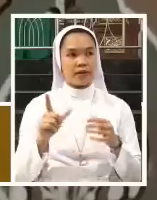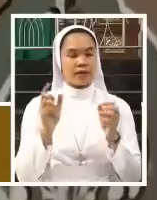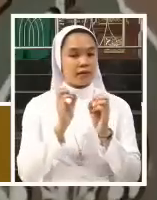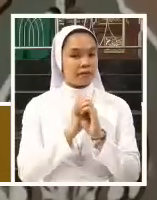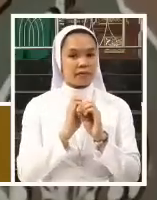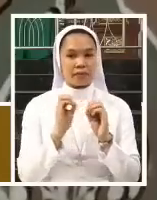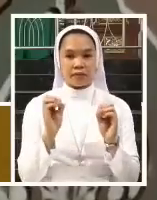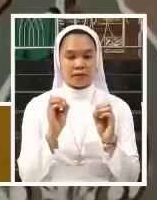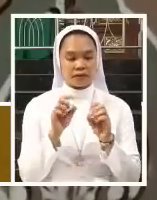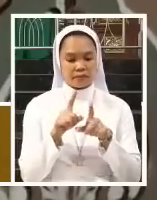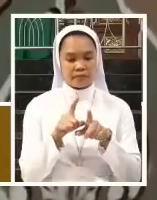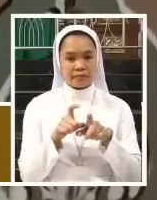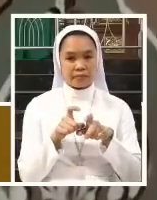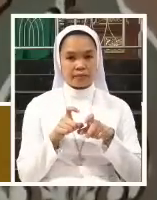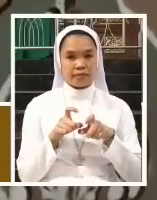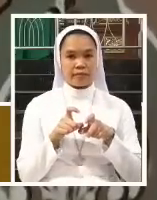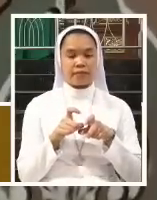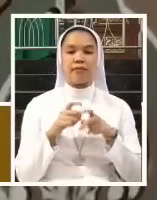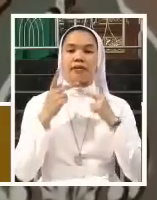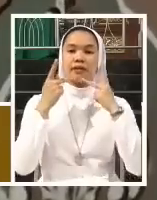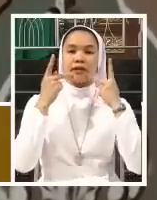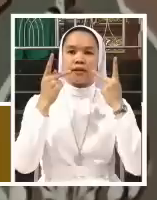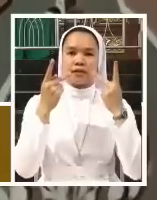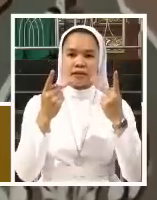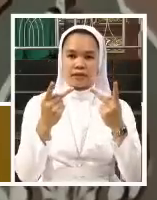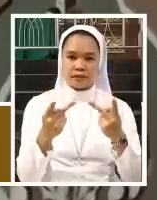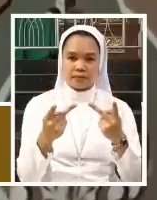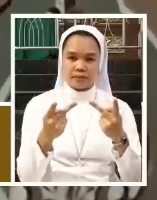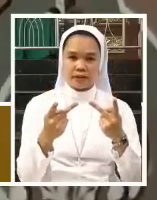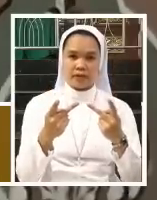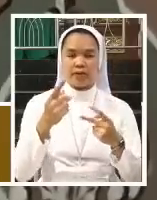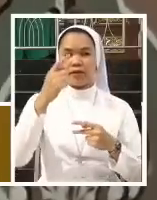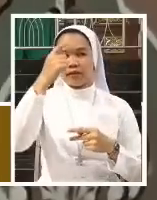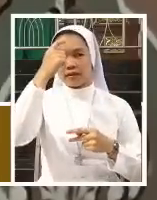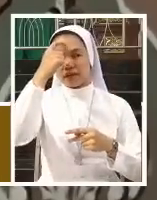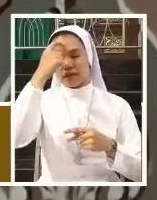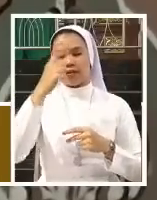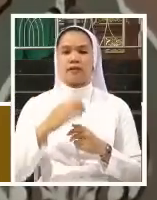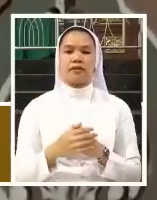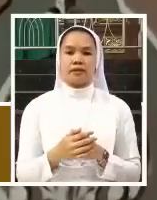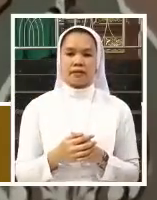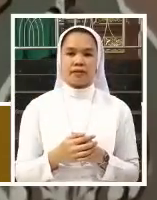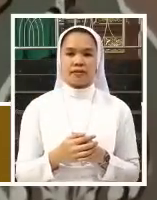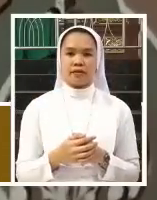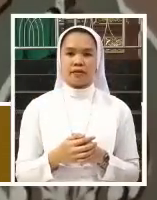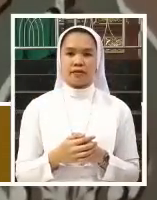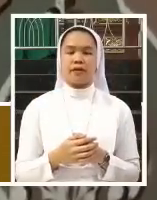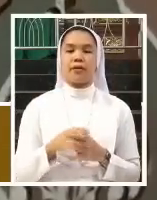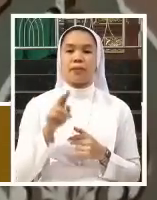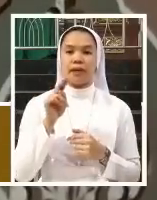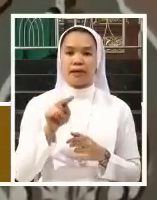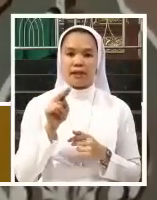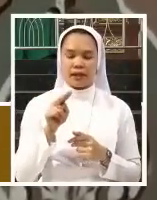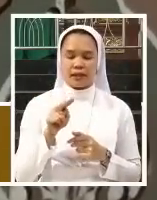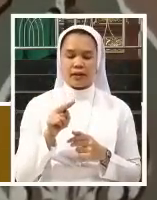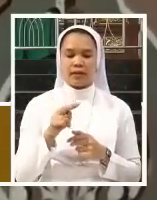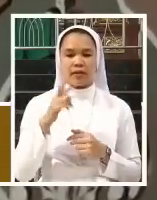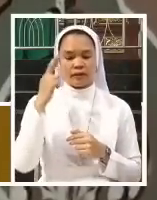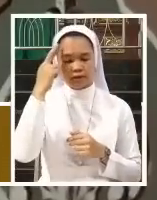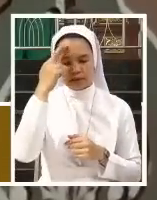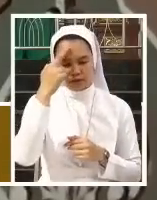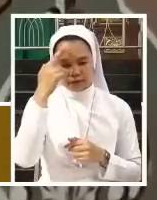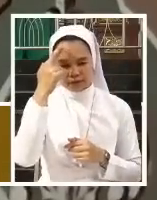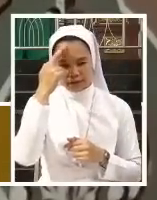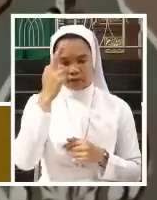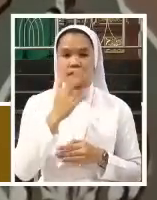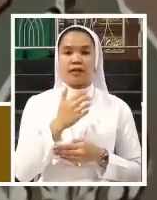kitang interes si pagrokyaw ang Ebanghelyo, inisa rong red flag. We need to re-examine